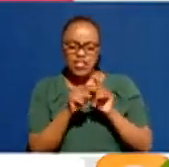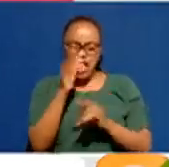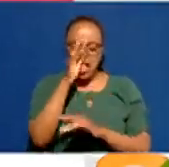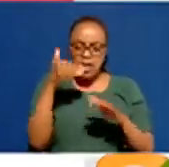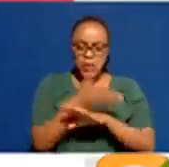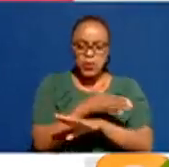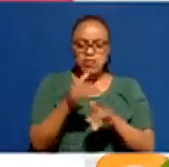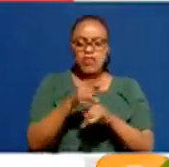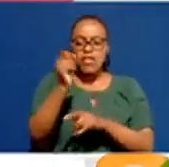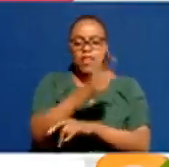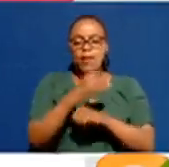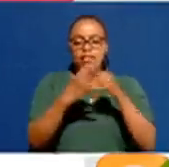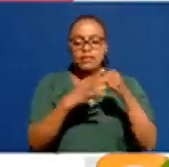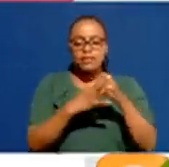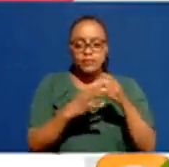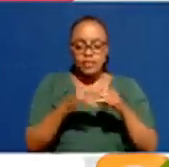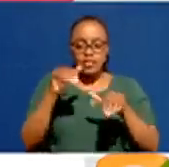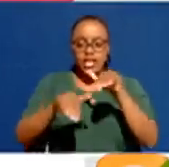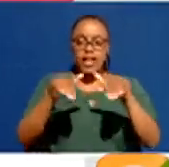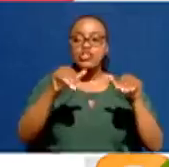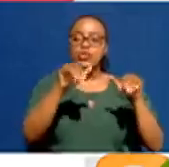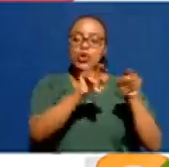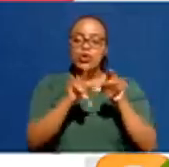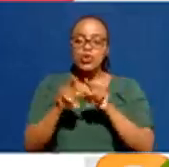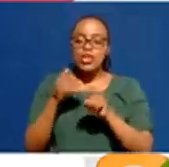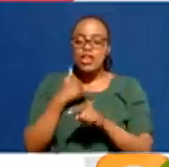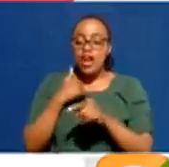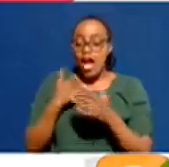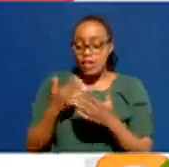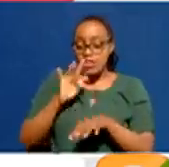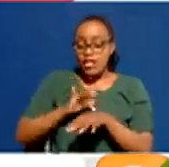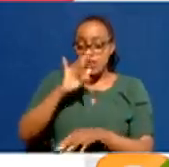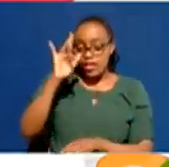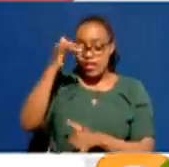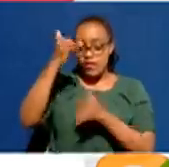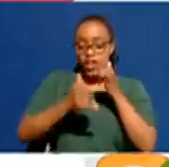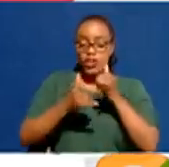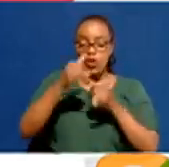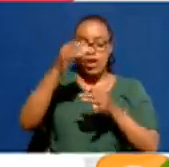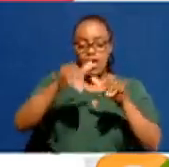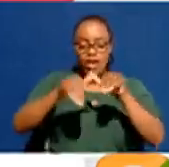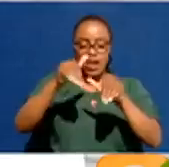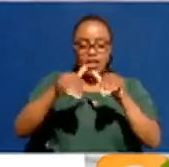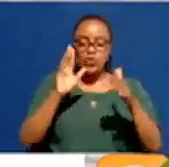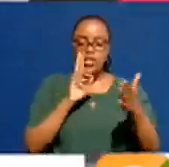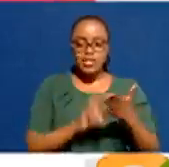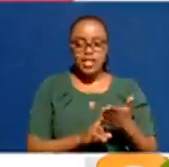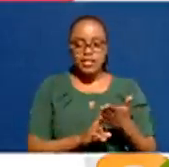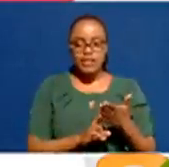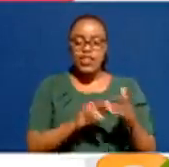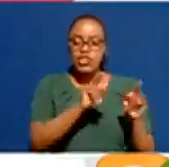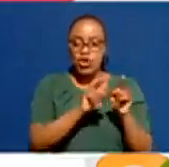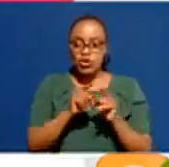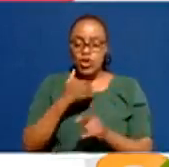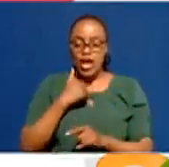irregularities in the August 9th presidential race and whether they were grave enough to affect the final election outcome. The judges